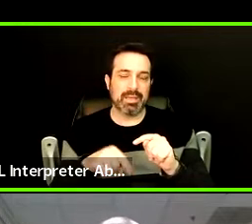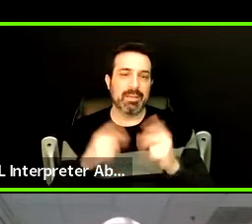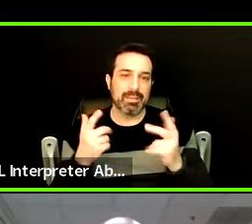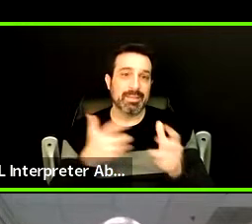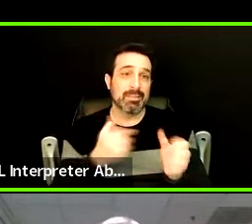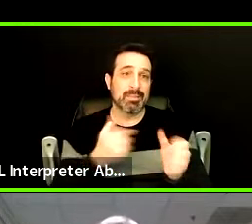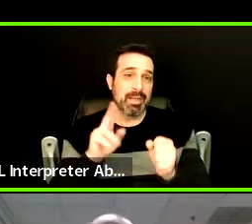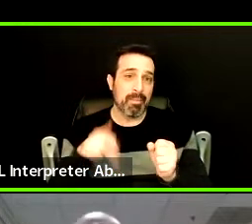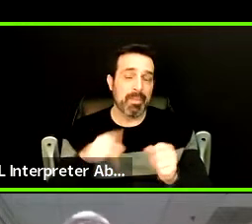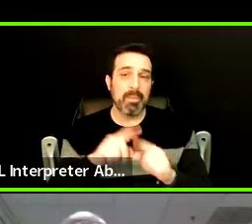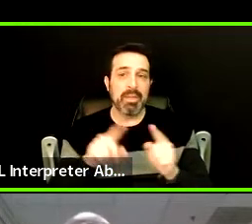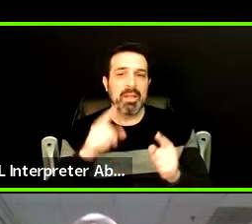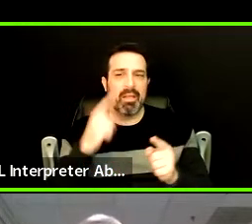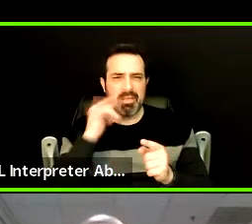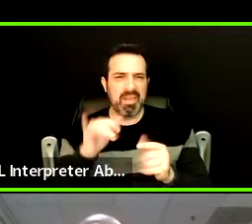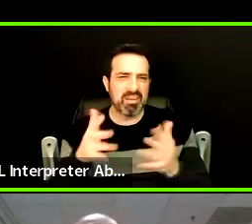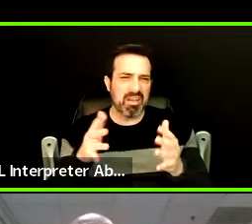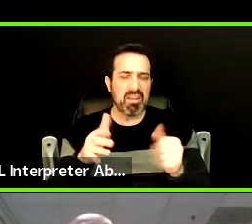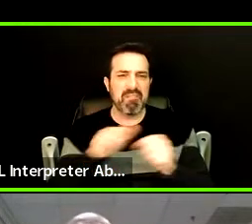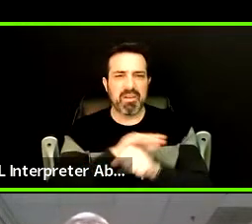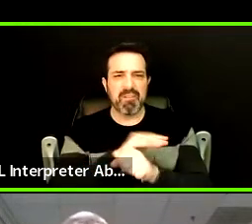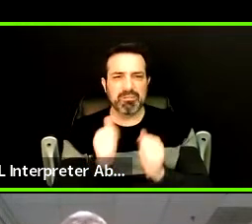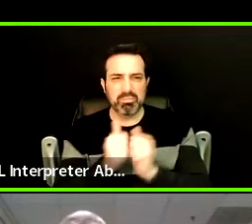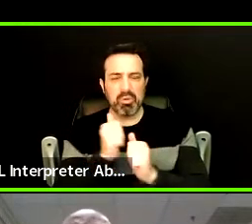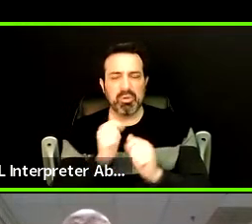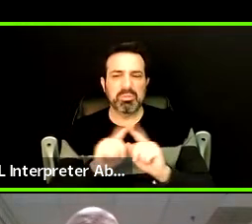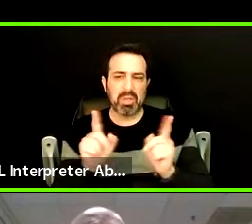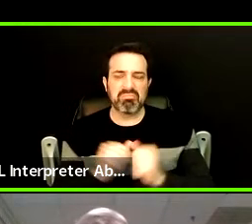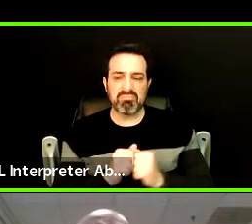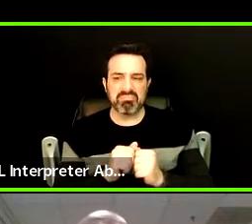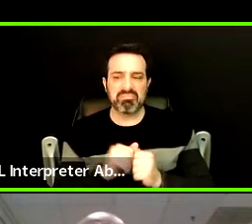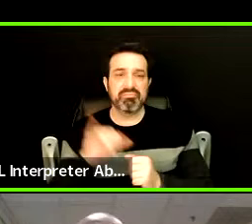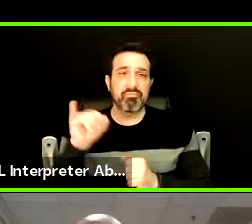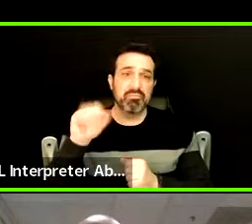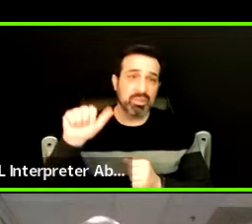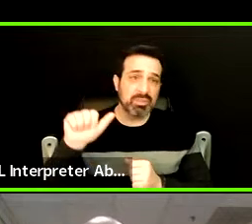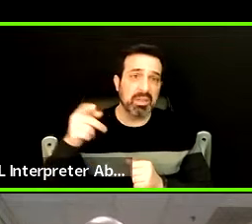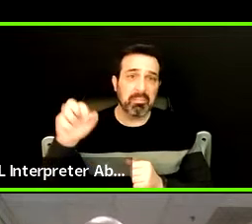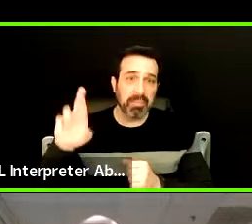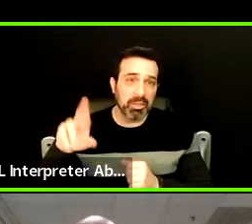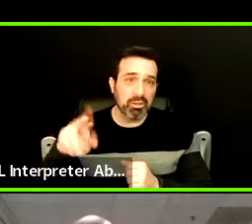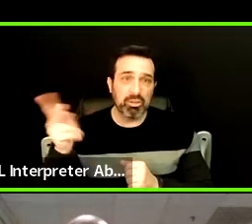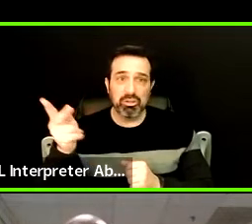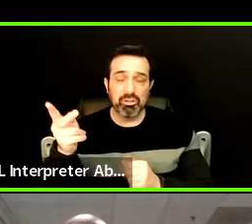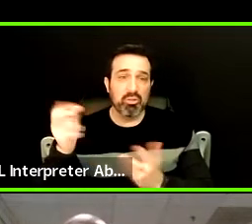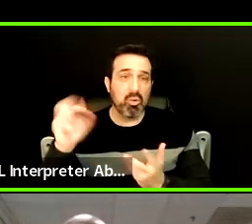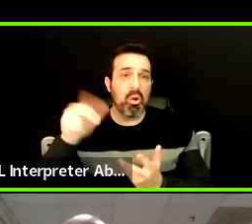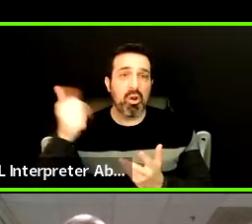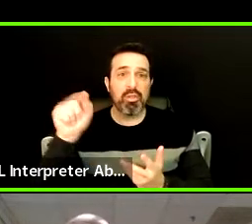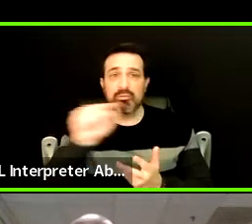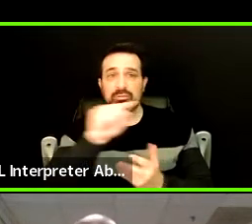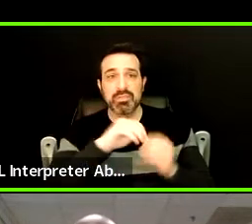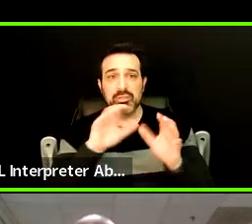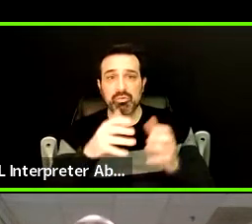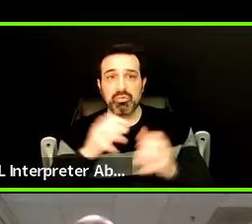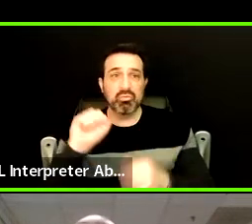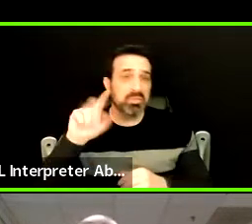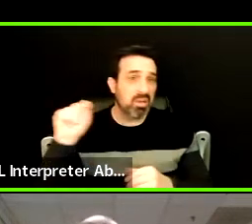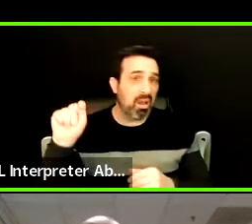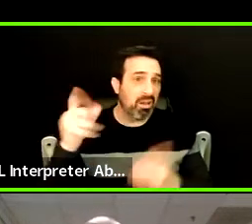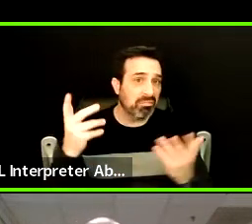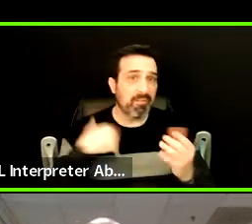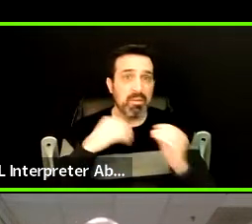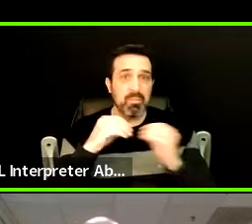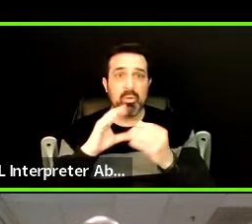So I think that kind of covers most of it, but certainly Jessica, Peter, or others in the group, Scott, if you had